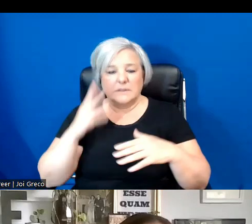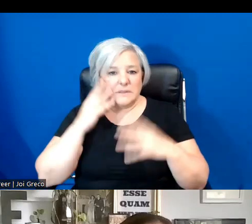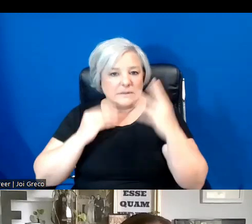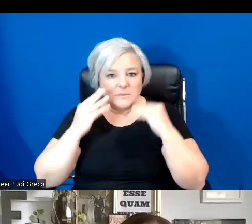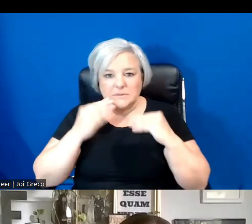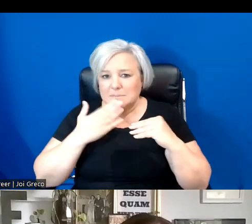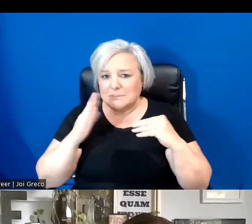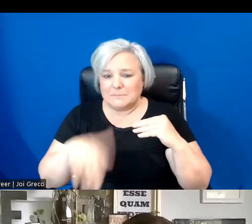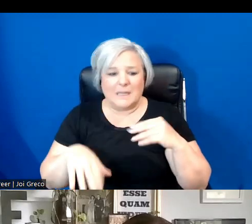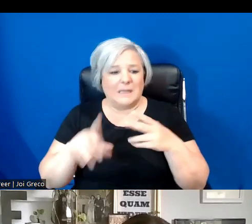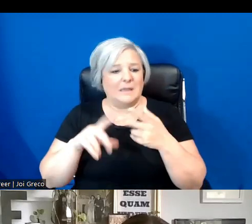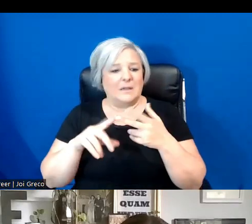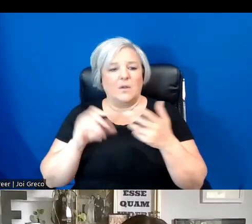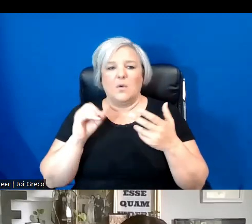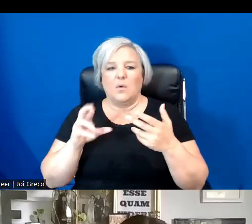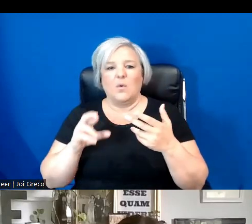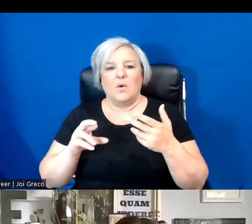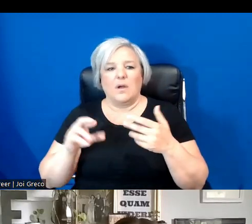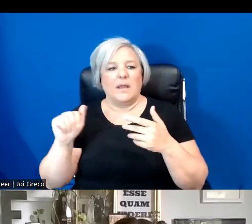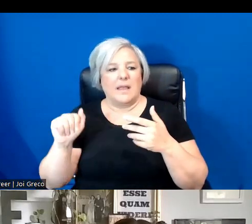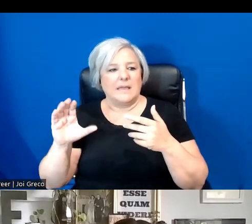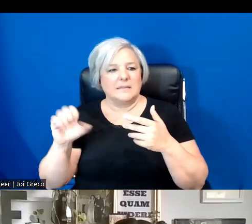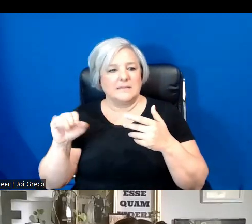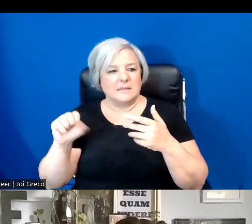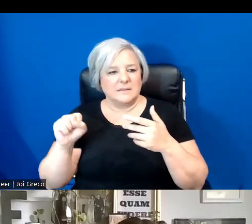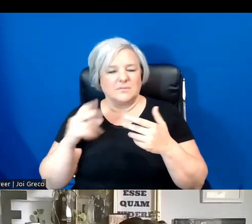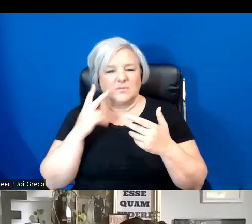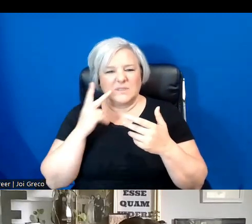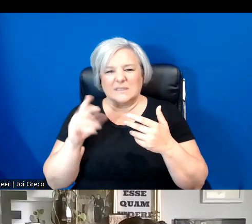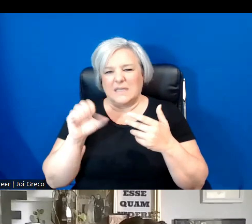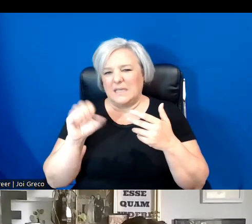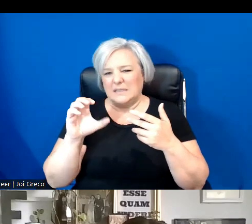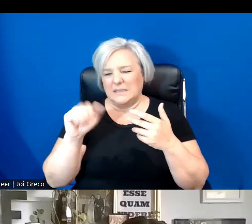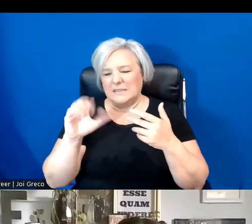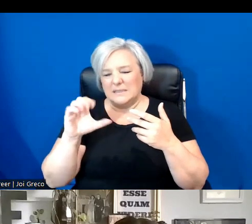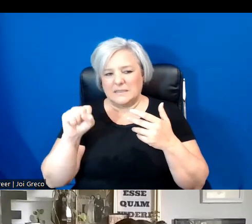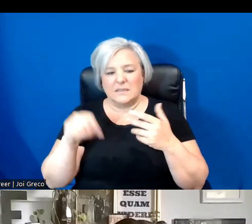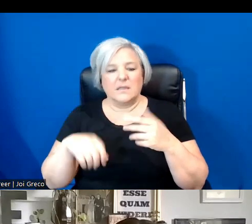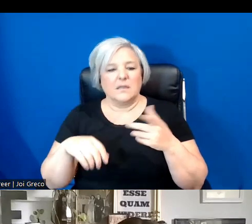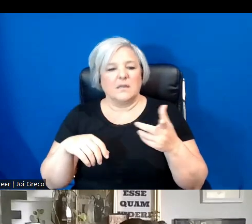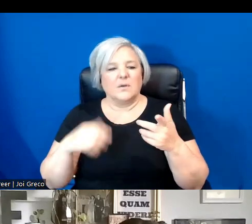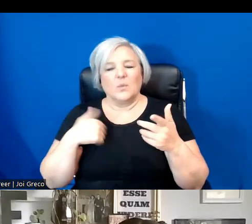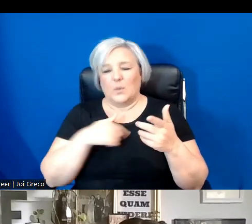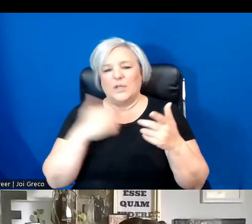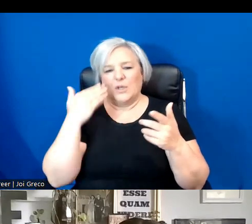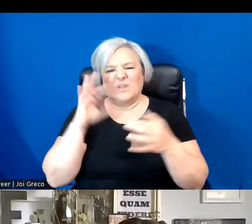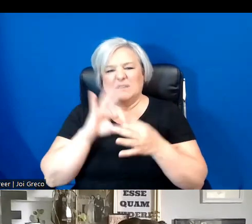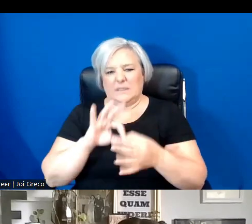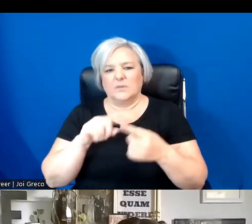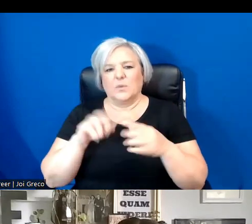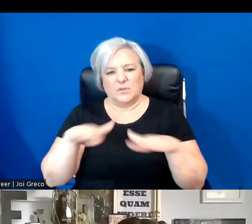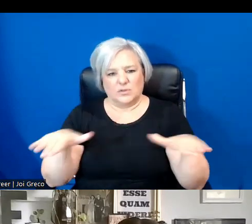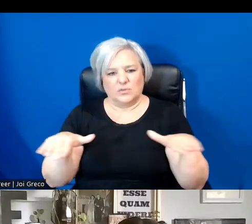or what is commonly referred to as ACEs, outcomes which we know is connected to children